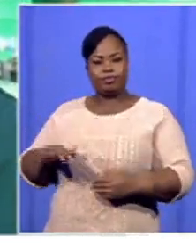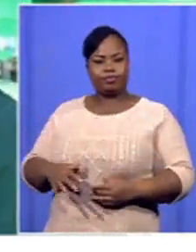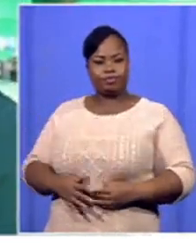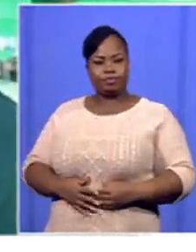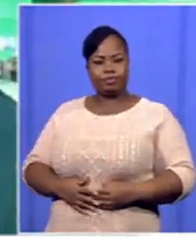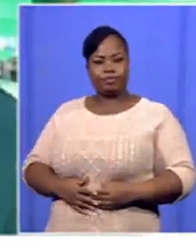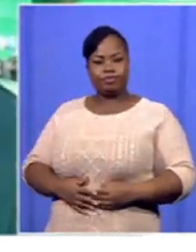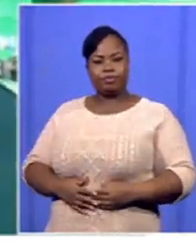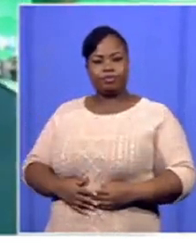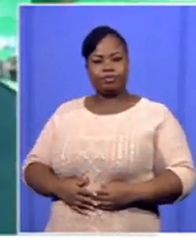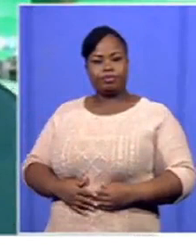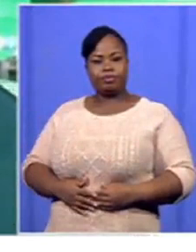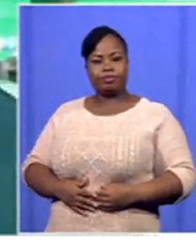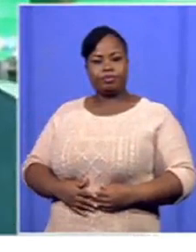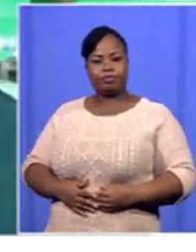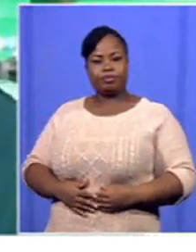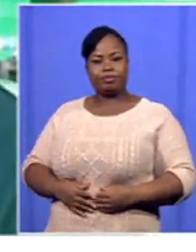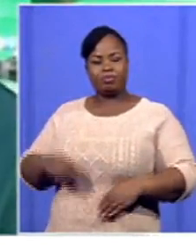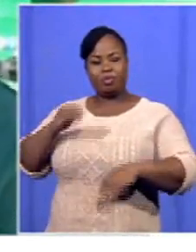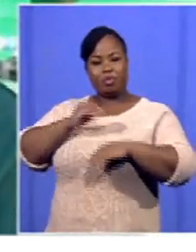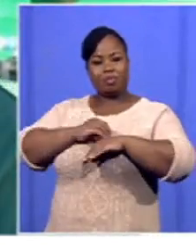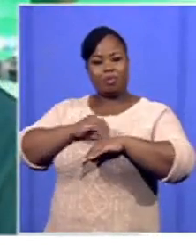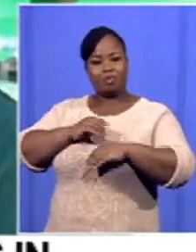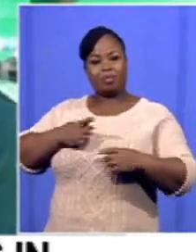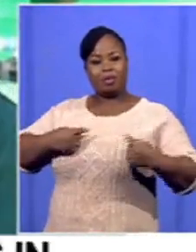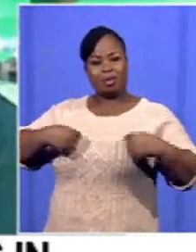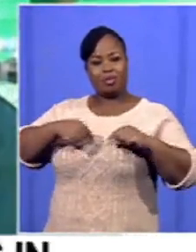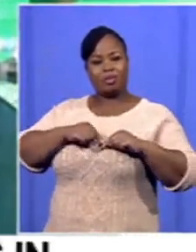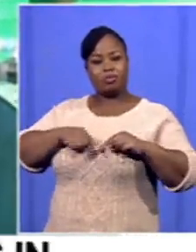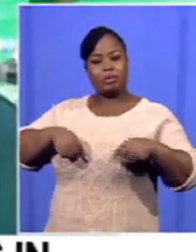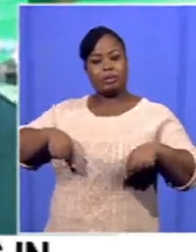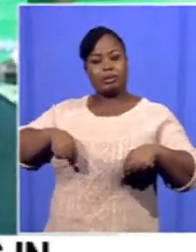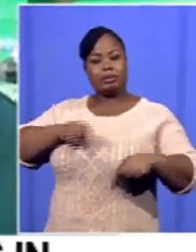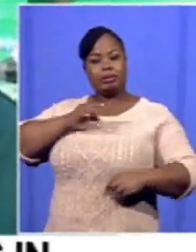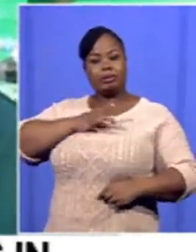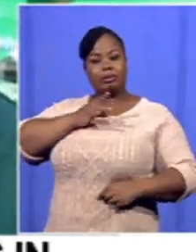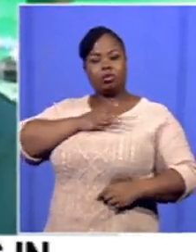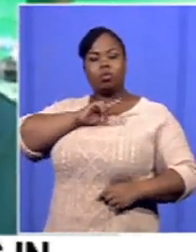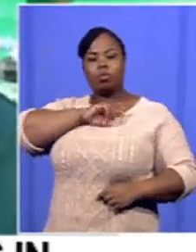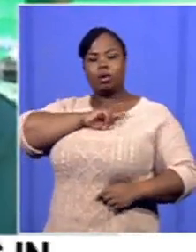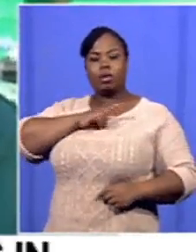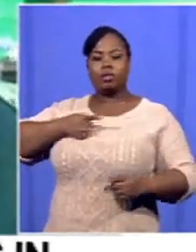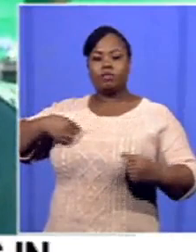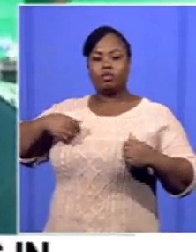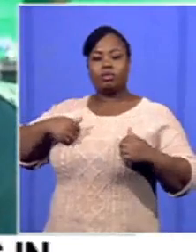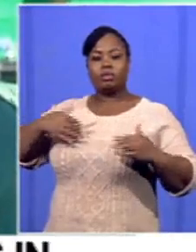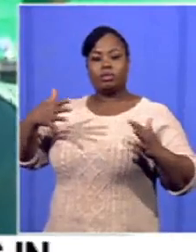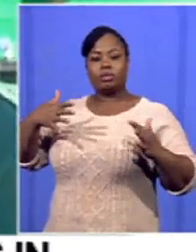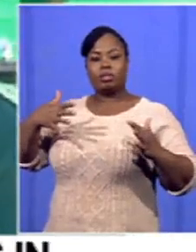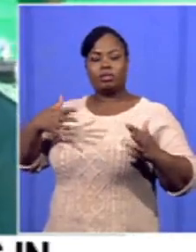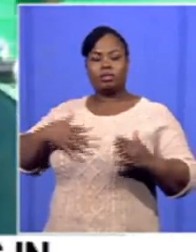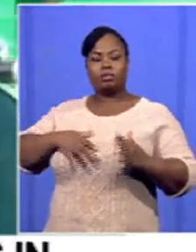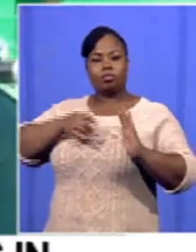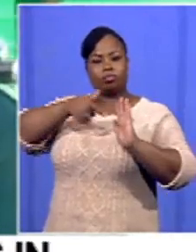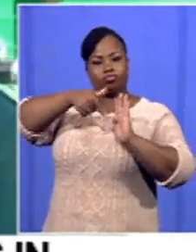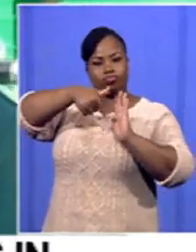Our problem, we were a little bit scared because if you start drilling the boreholes, you might face a lot of